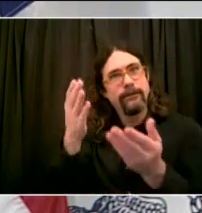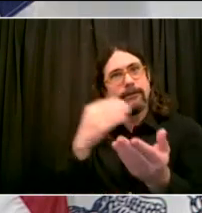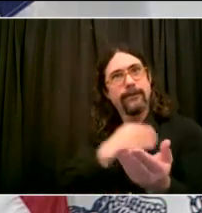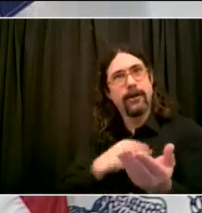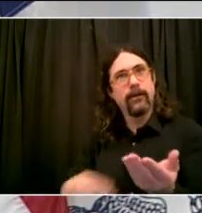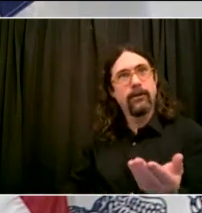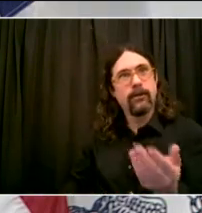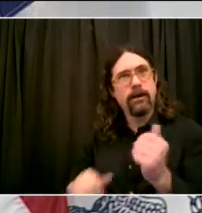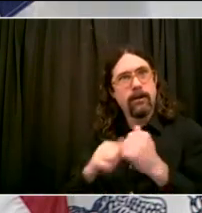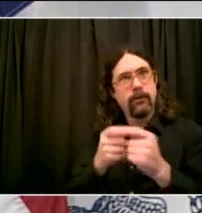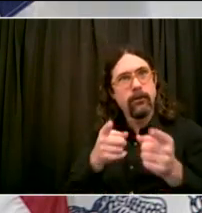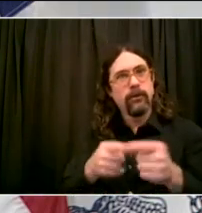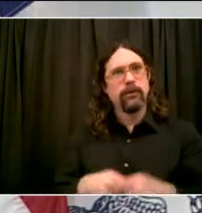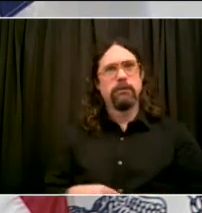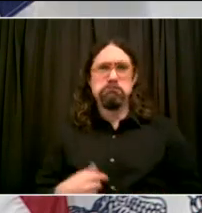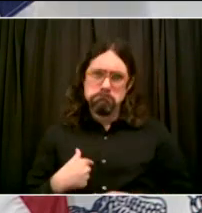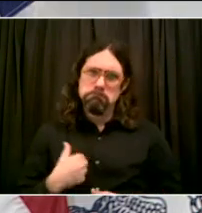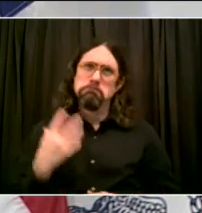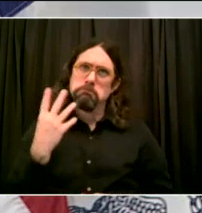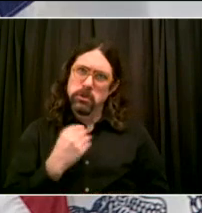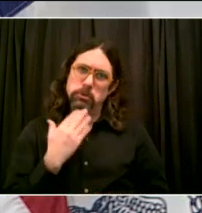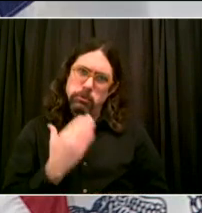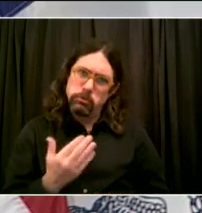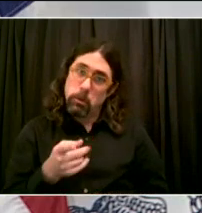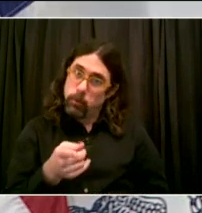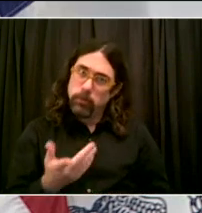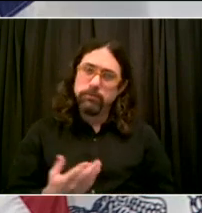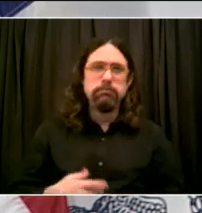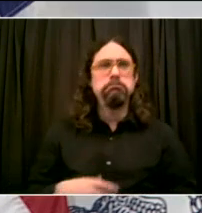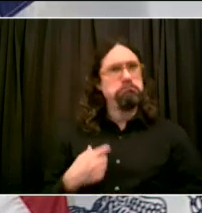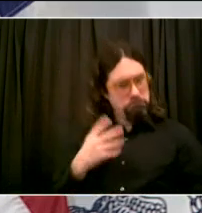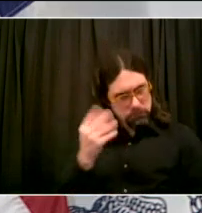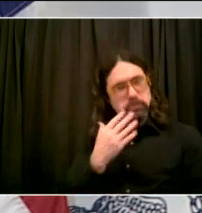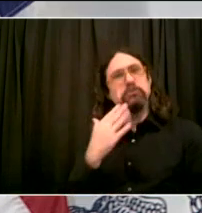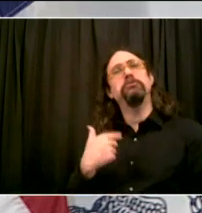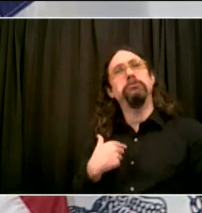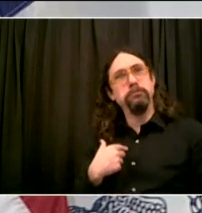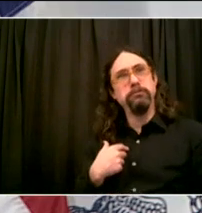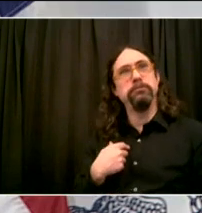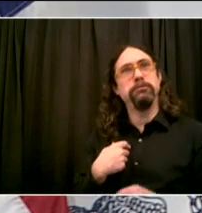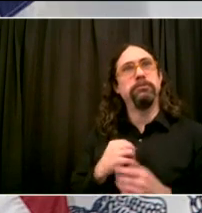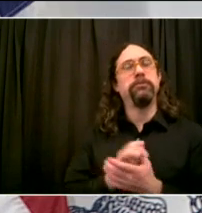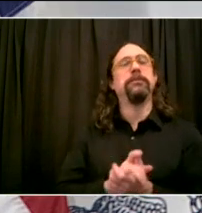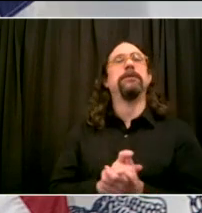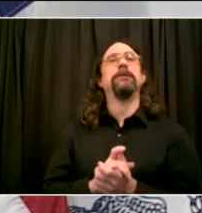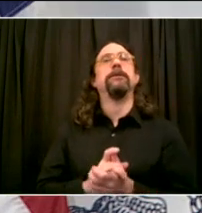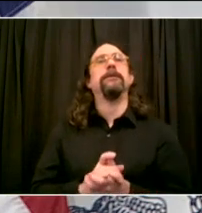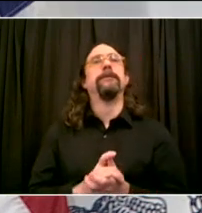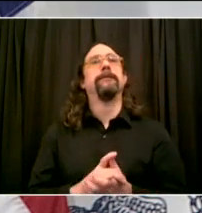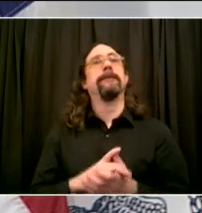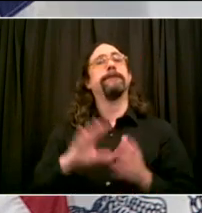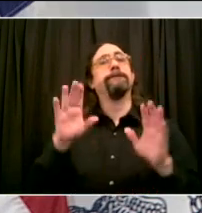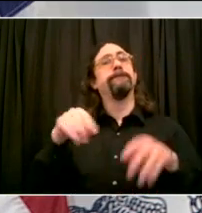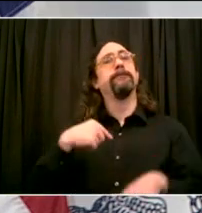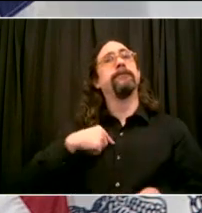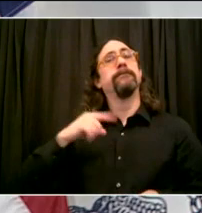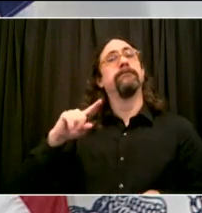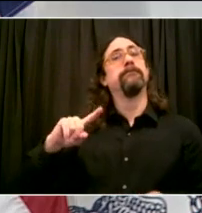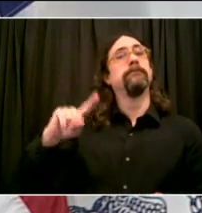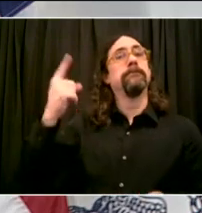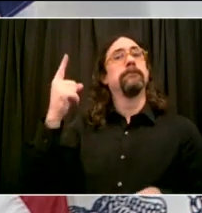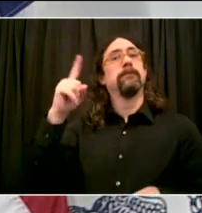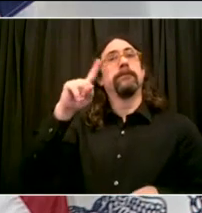I guess my first question would have to do with making sure that people of